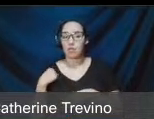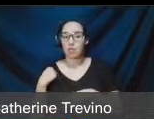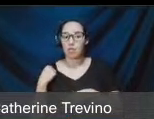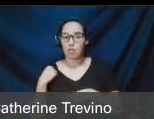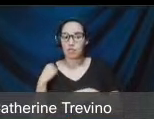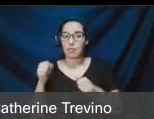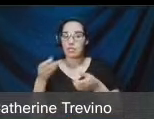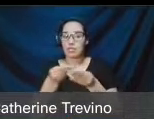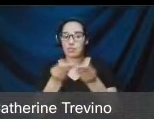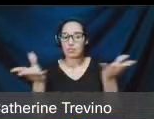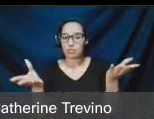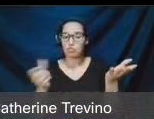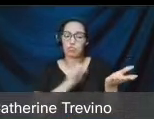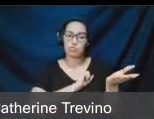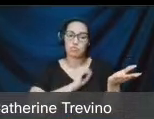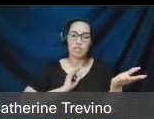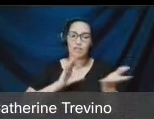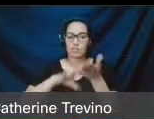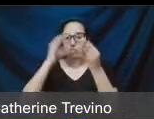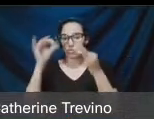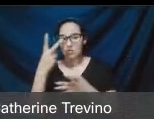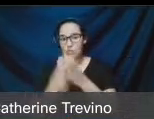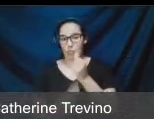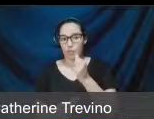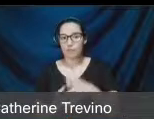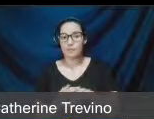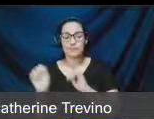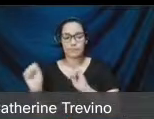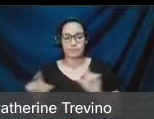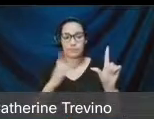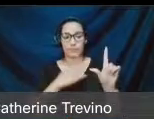and students. Next slide, please.